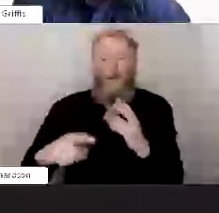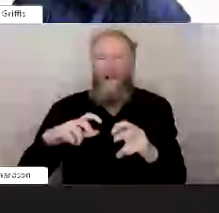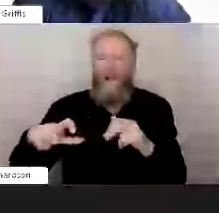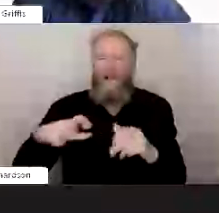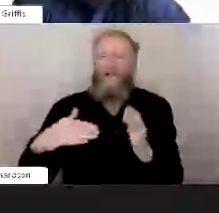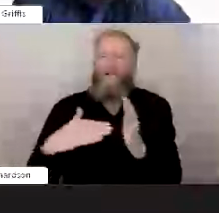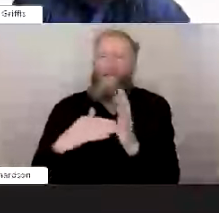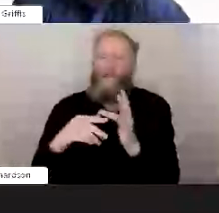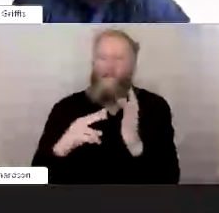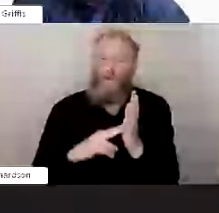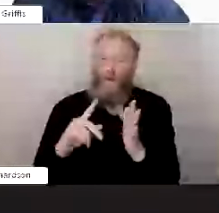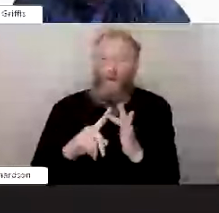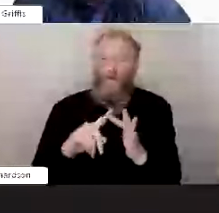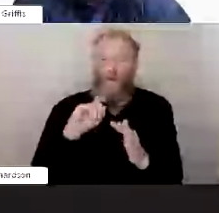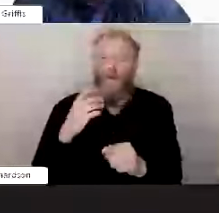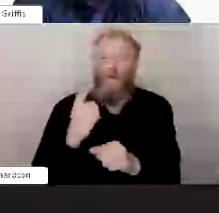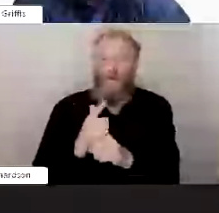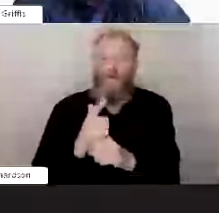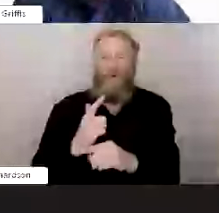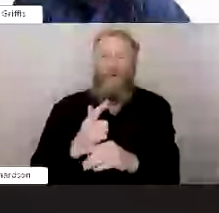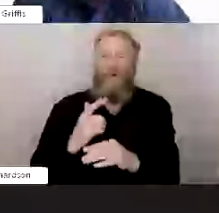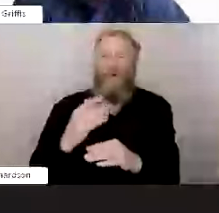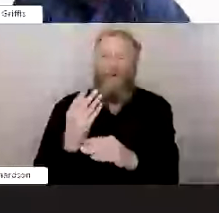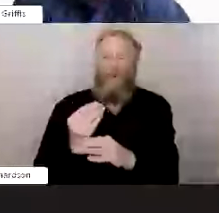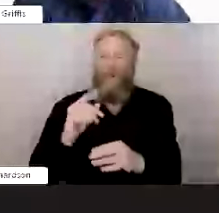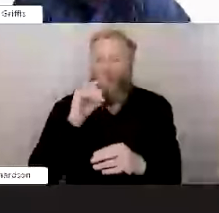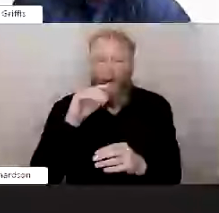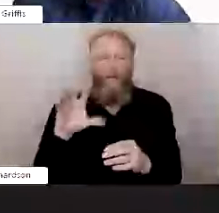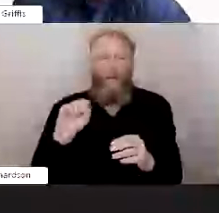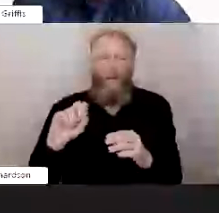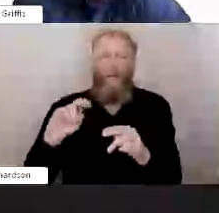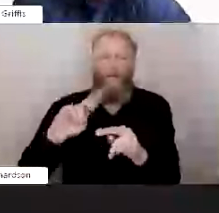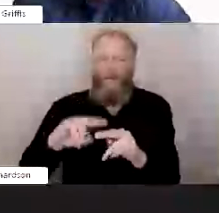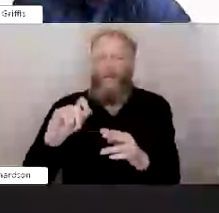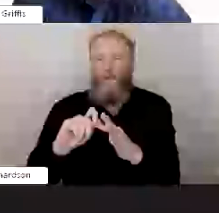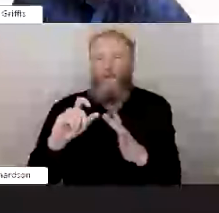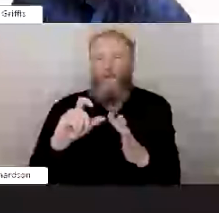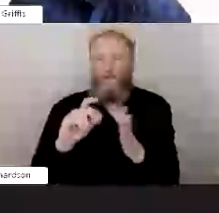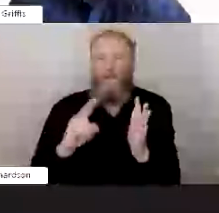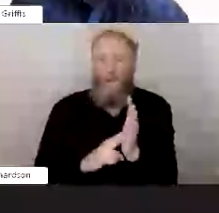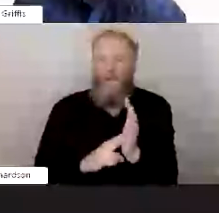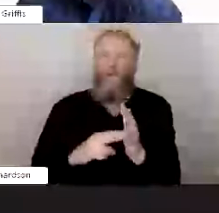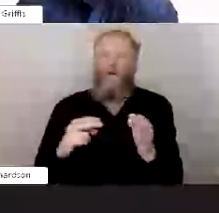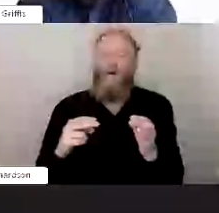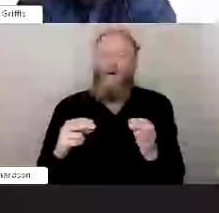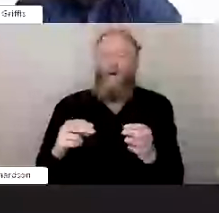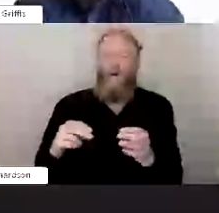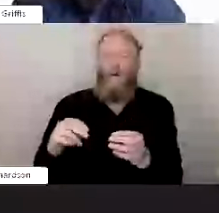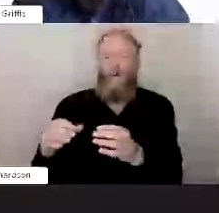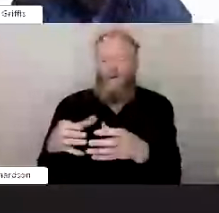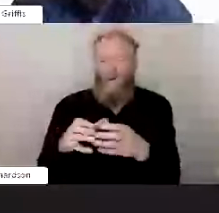Network, who have kindly shared their 10-point plan. Other than using the 10-point plan, what more can we